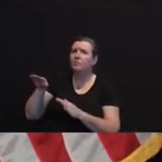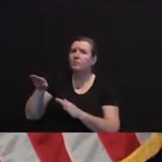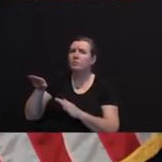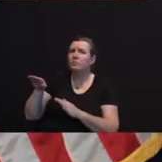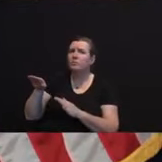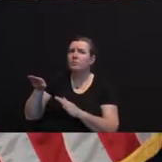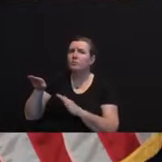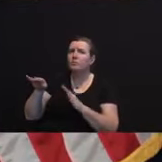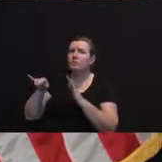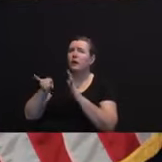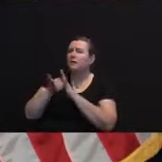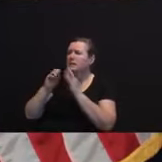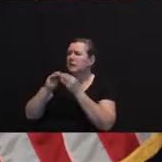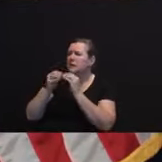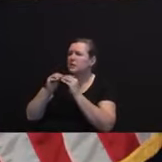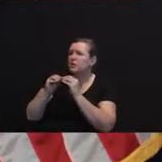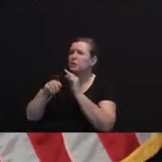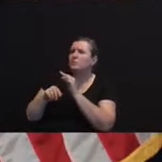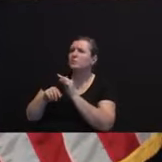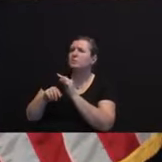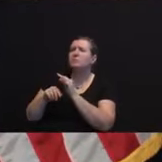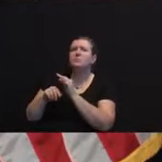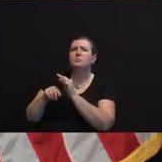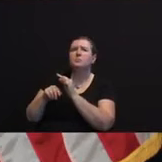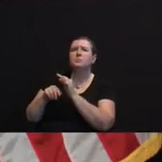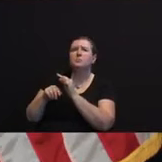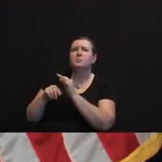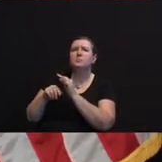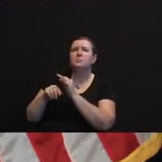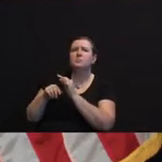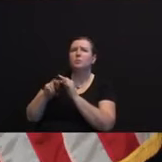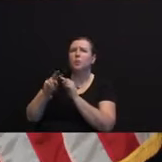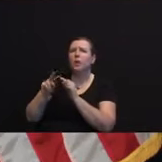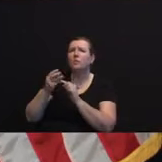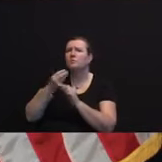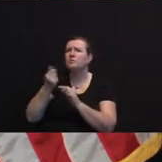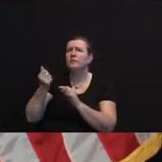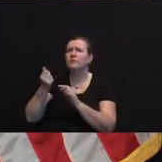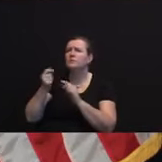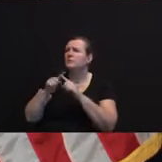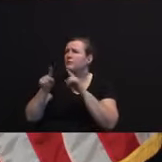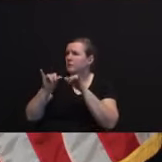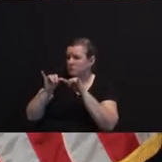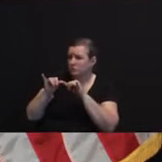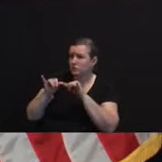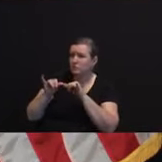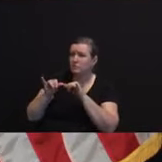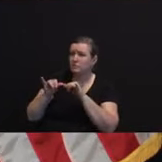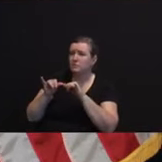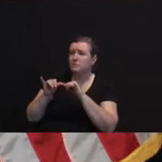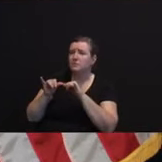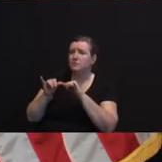update this every week, and we look at several different metrics, including looking at the cases per 100,000, percent